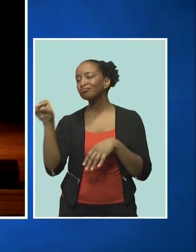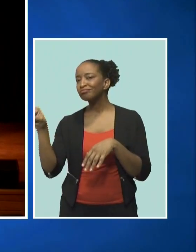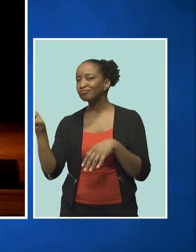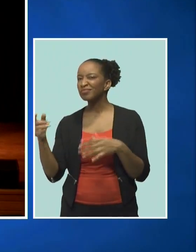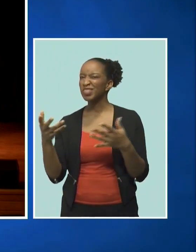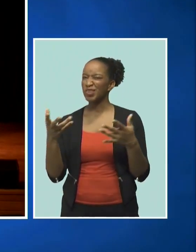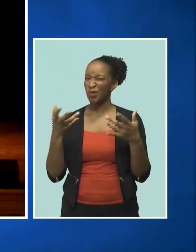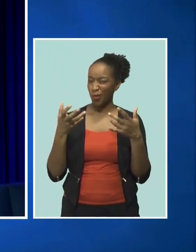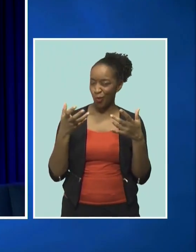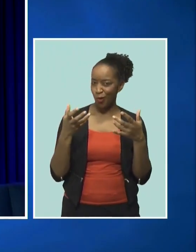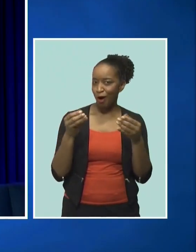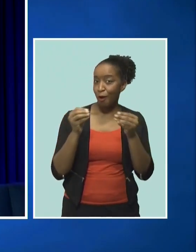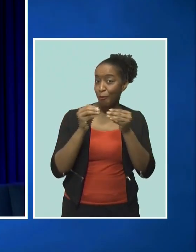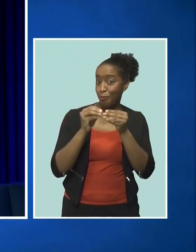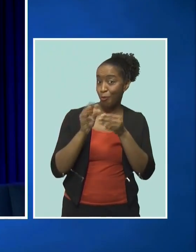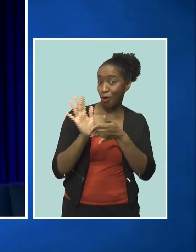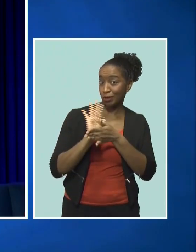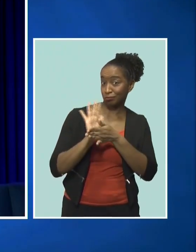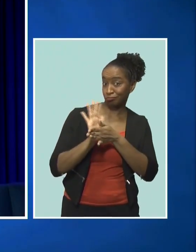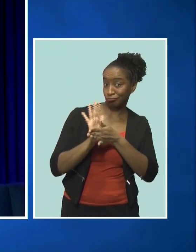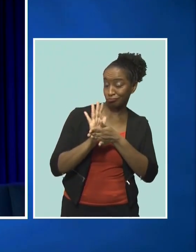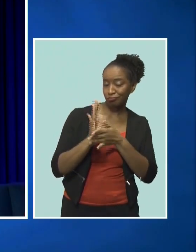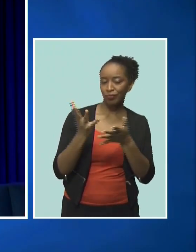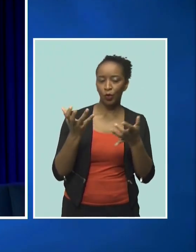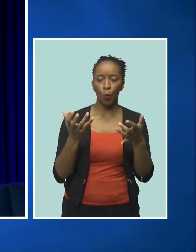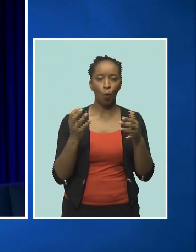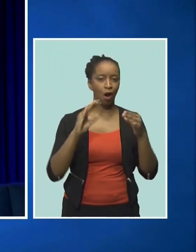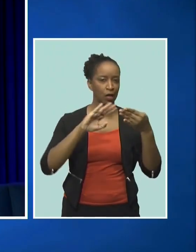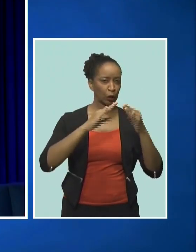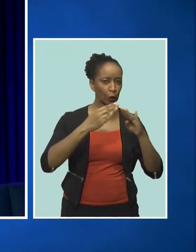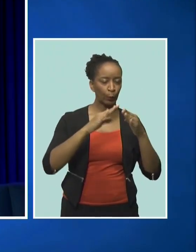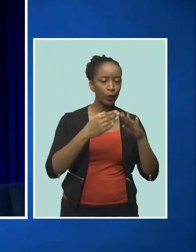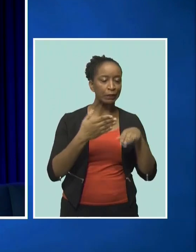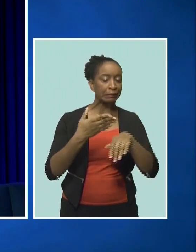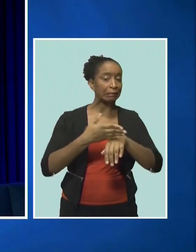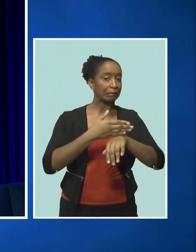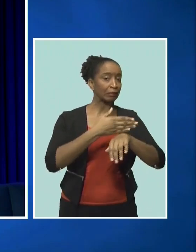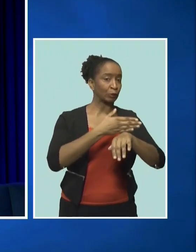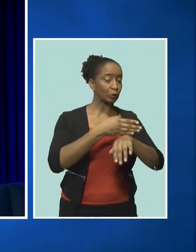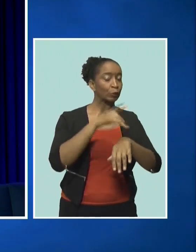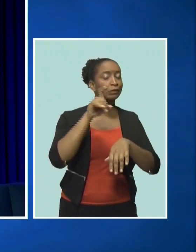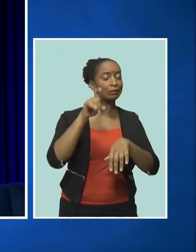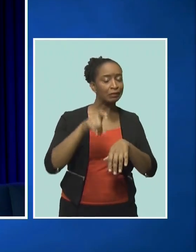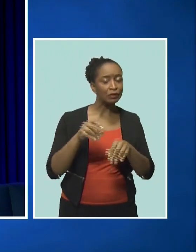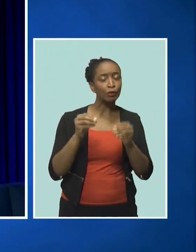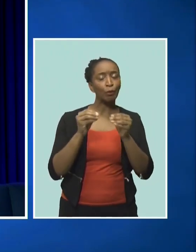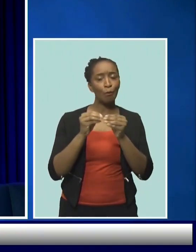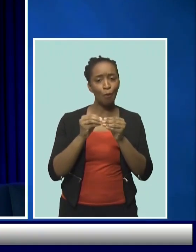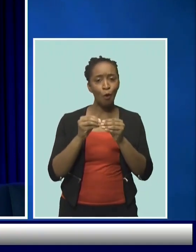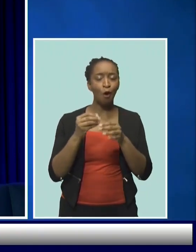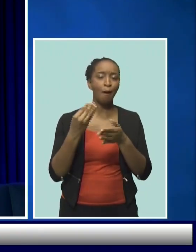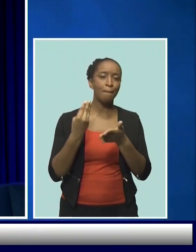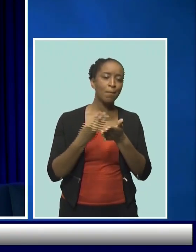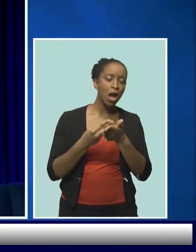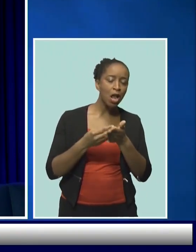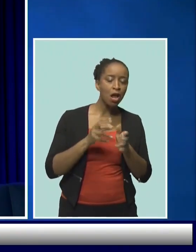investment. I say that because I believe that there are a lot of